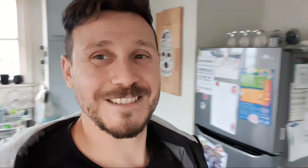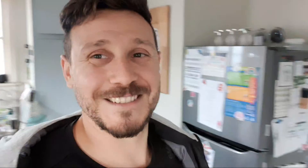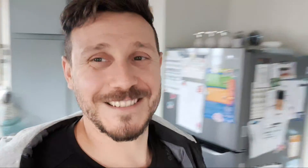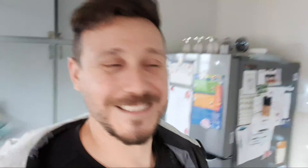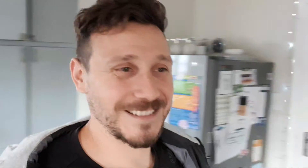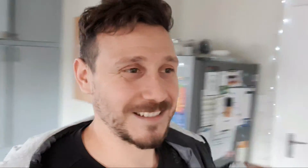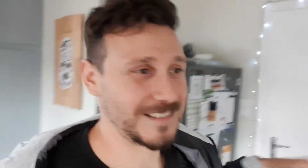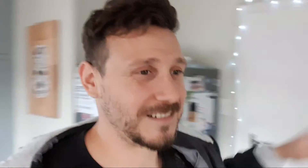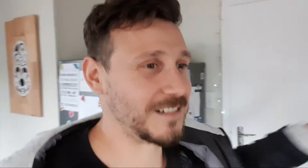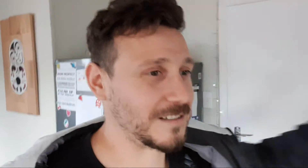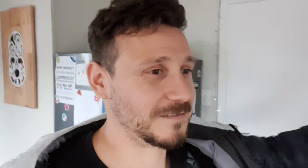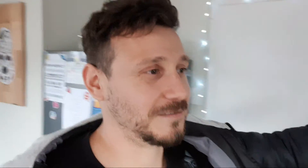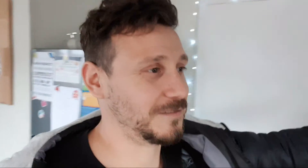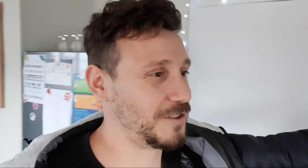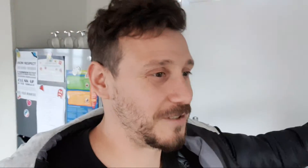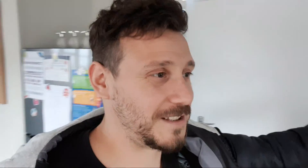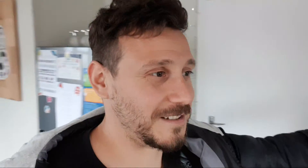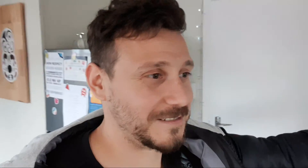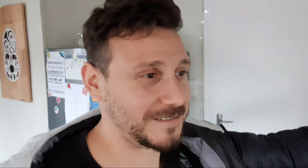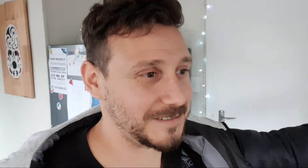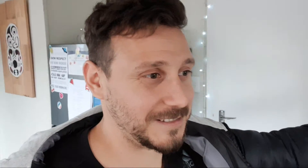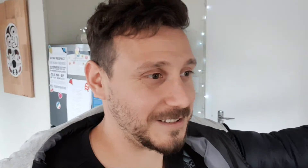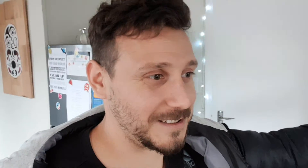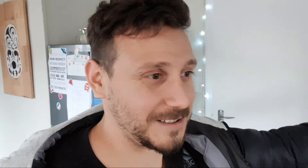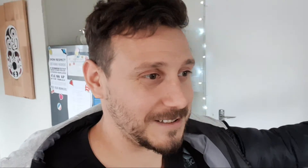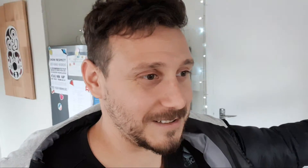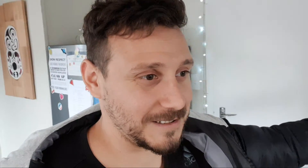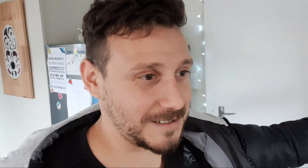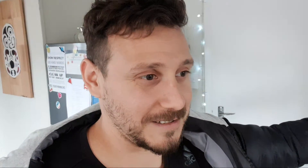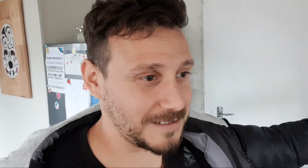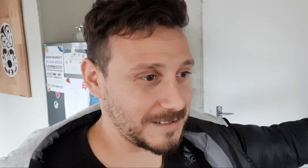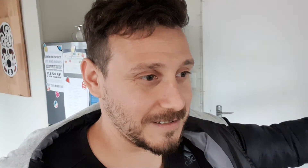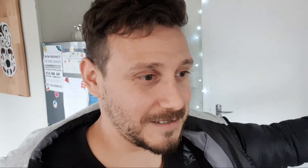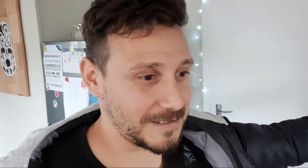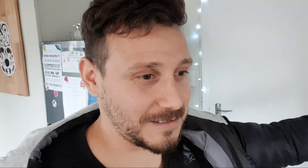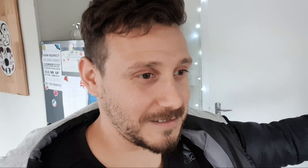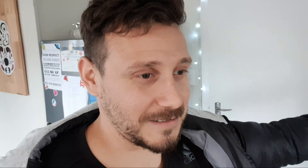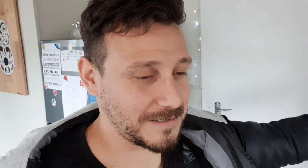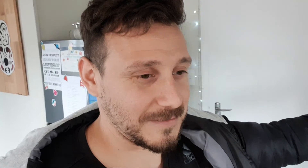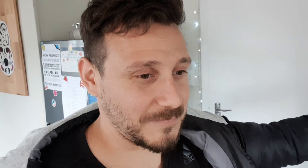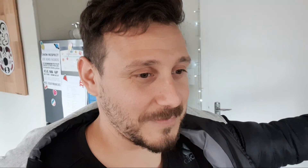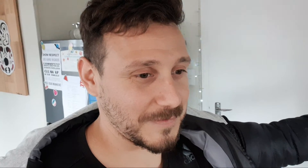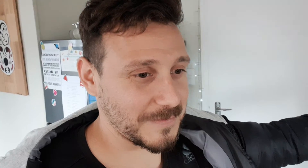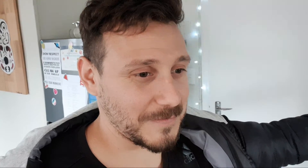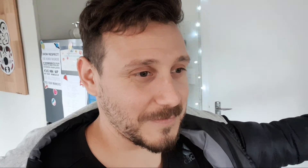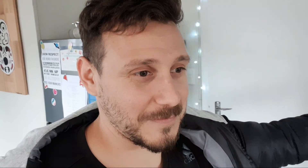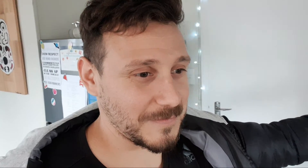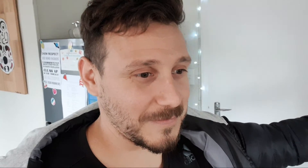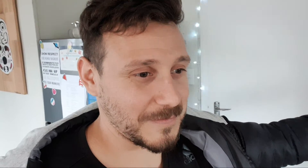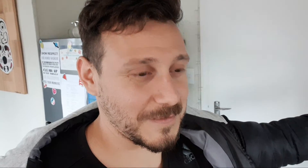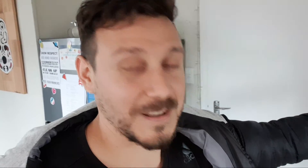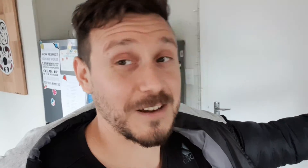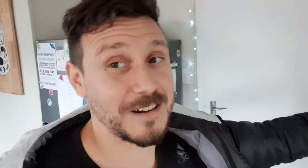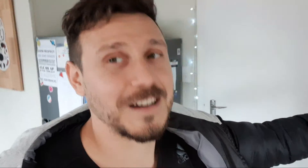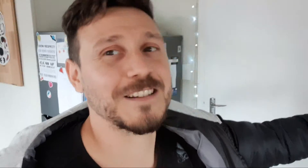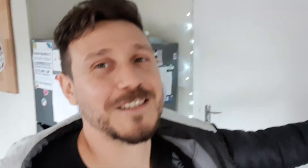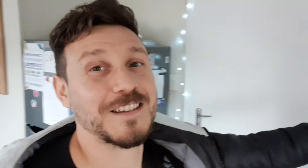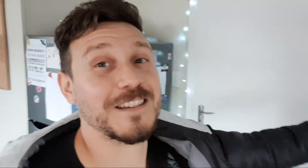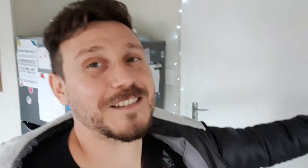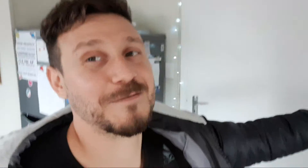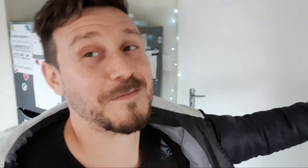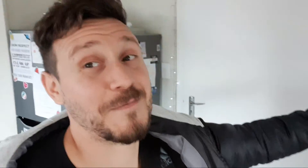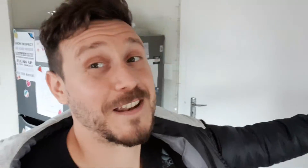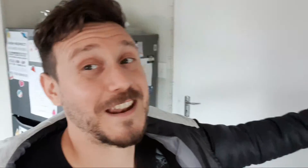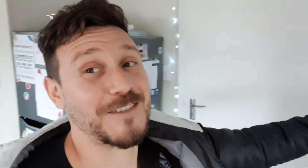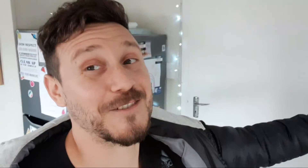sports? Ah, you don't listen. No, because I could hear you talking. I would set it off because I couldn't hear. Ah,